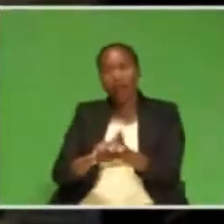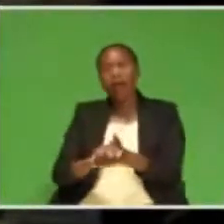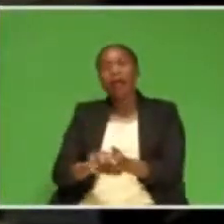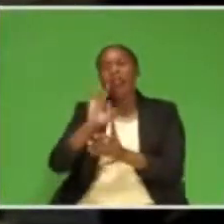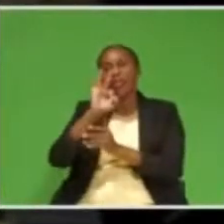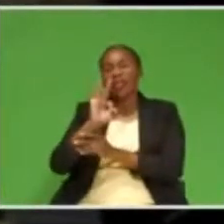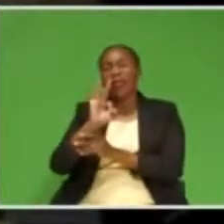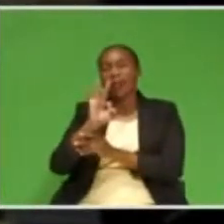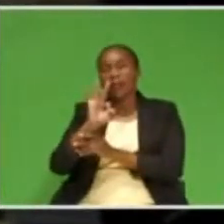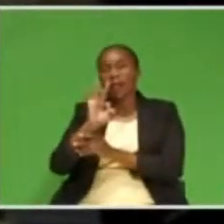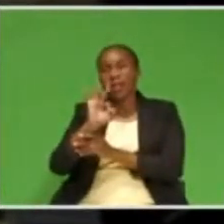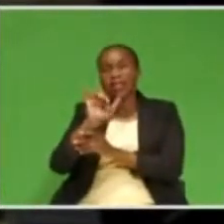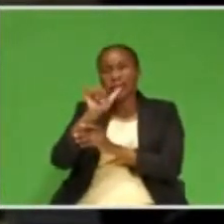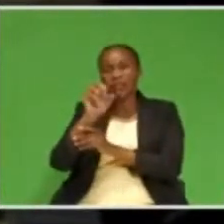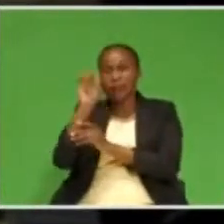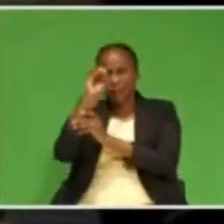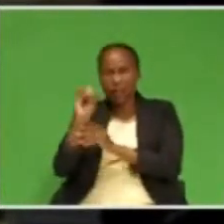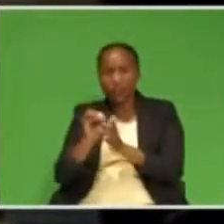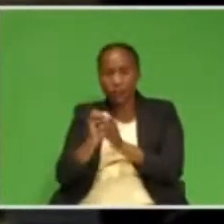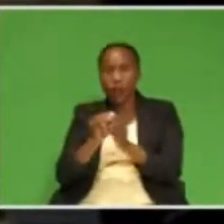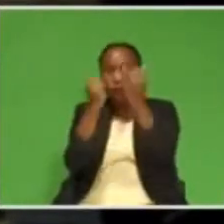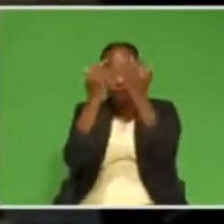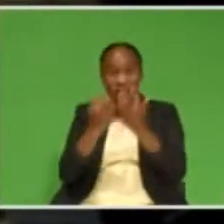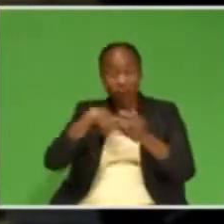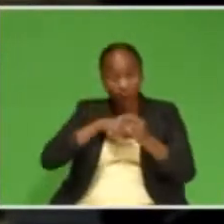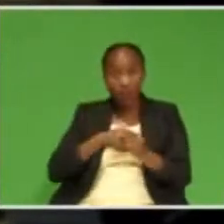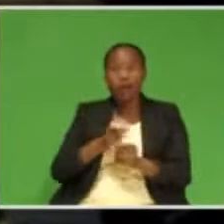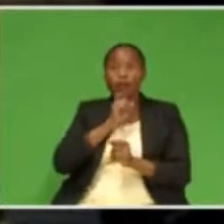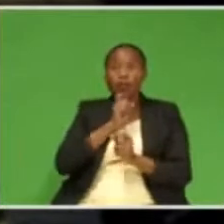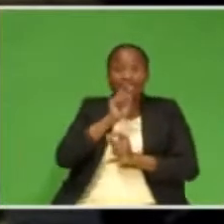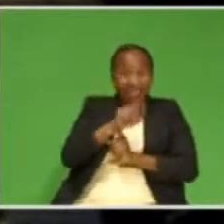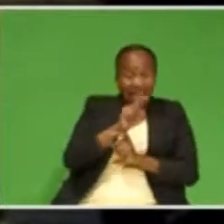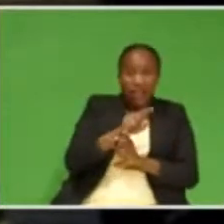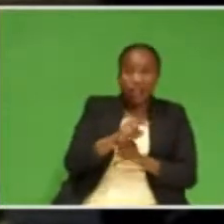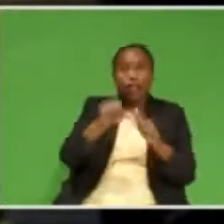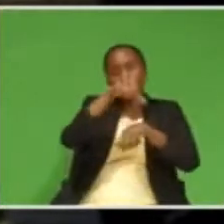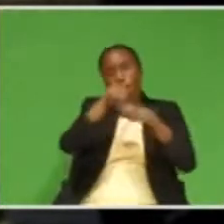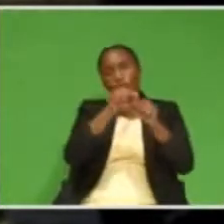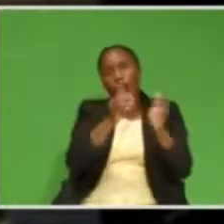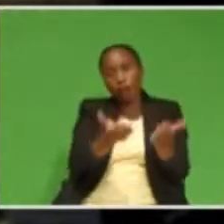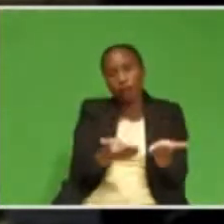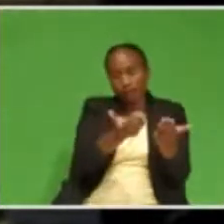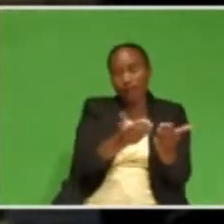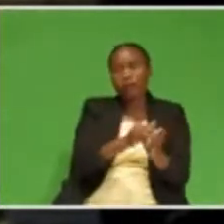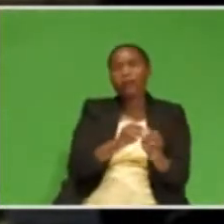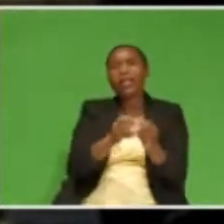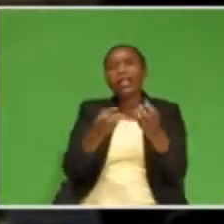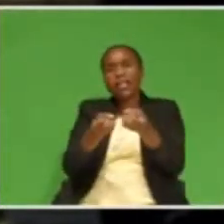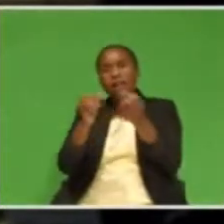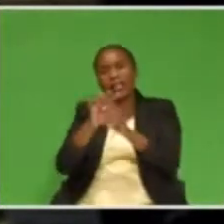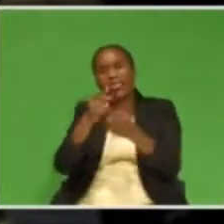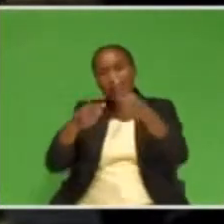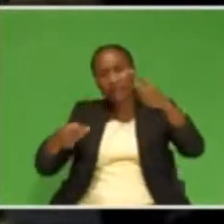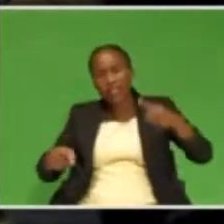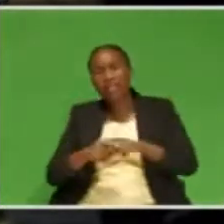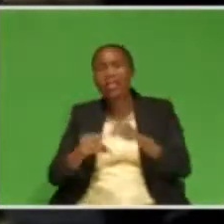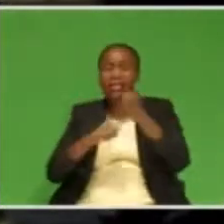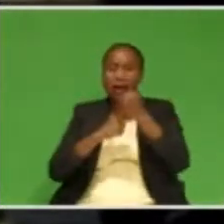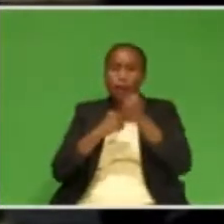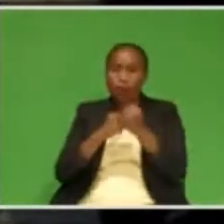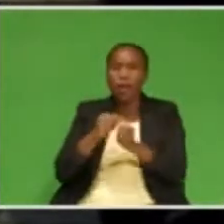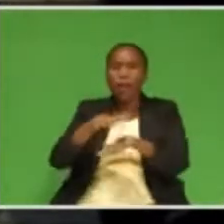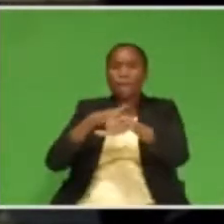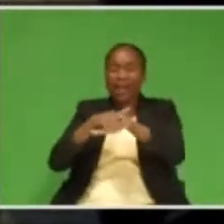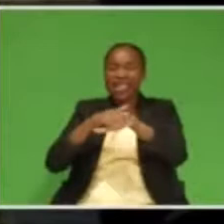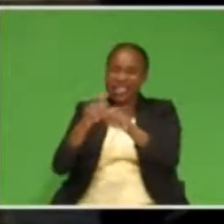spent on what is known as the social wage, providing various forms of support, basic services and